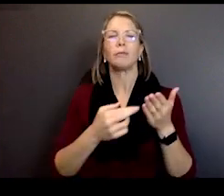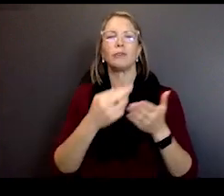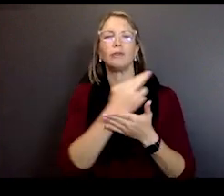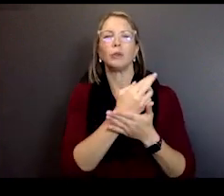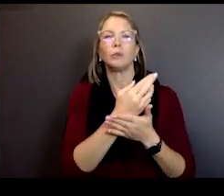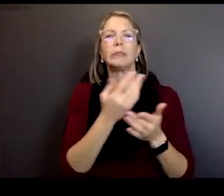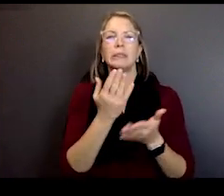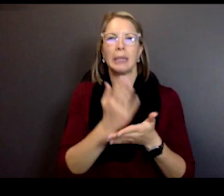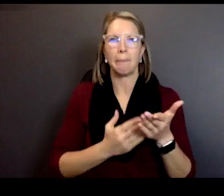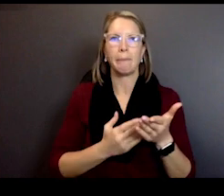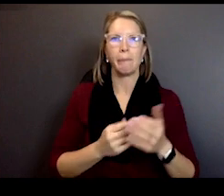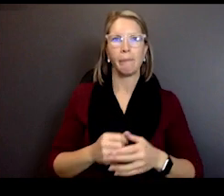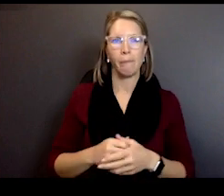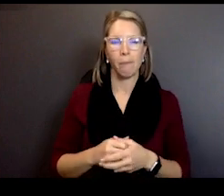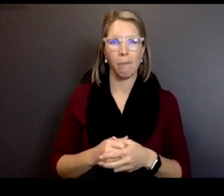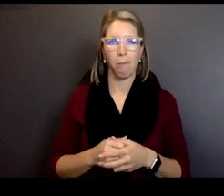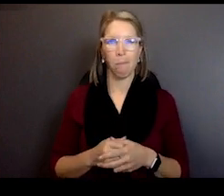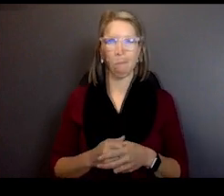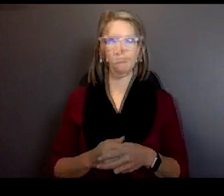application process.